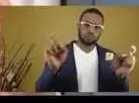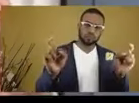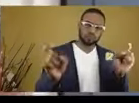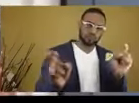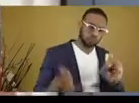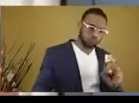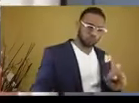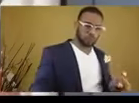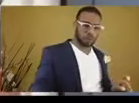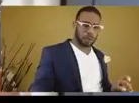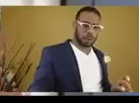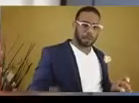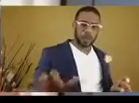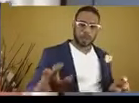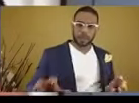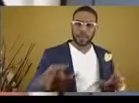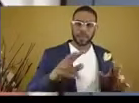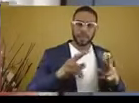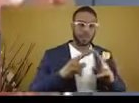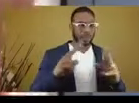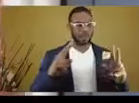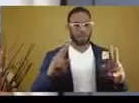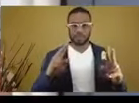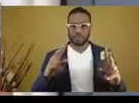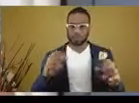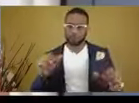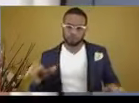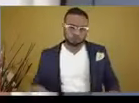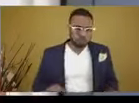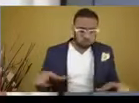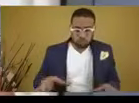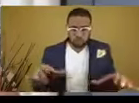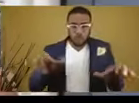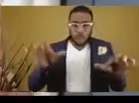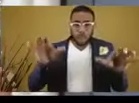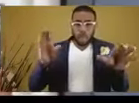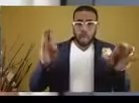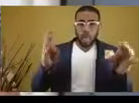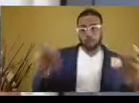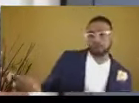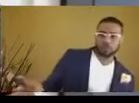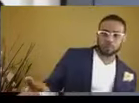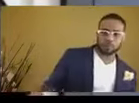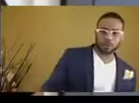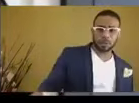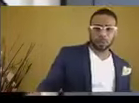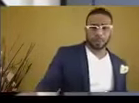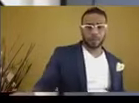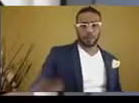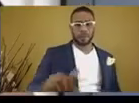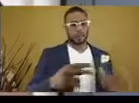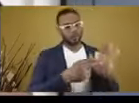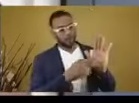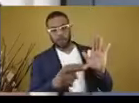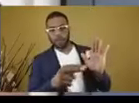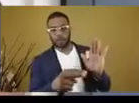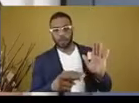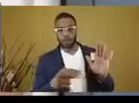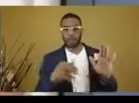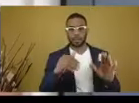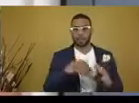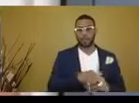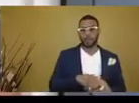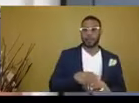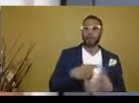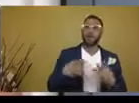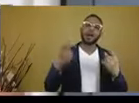was very vigilant and then it kind of went away. And that was somewhat reflected in what